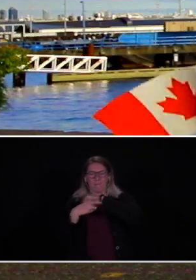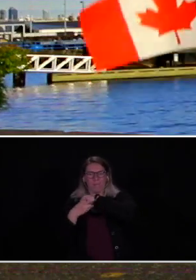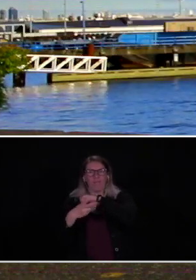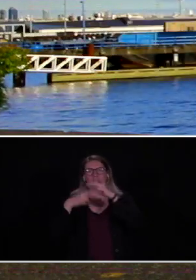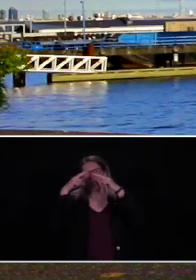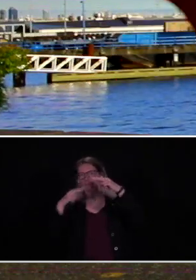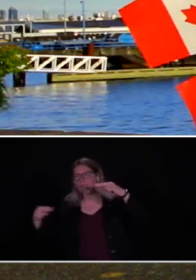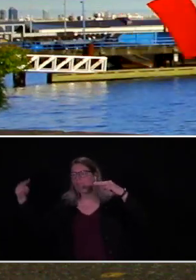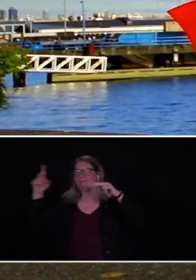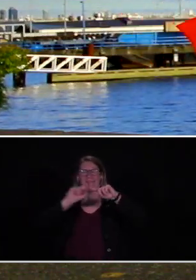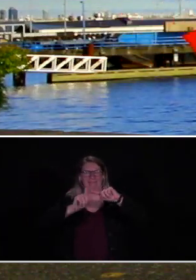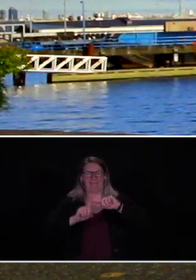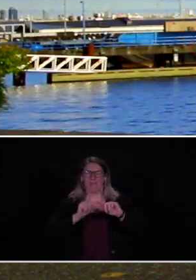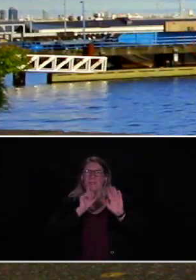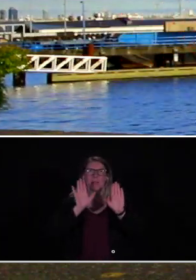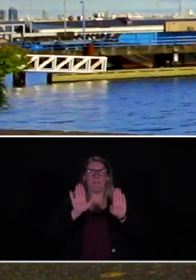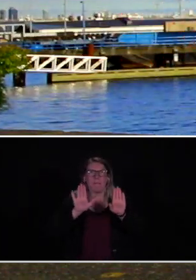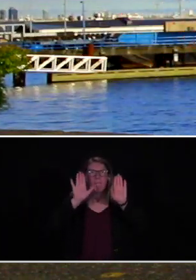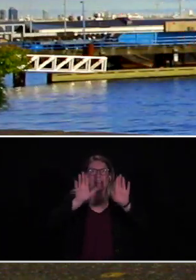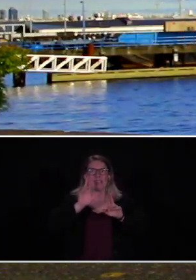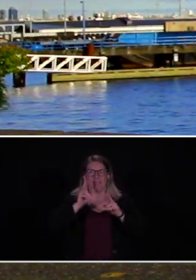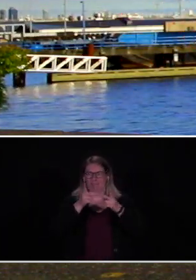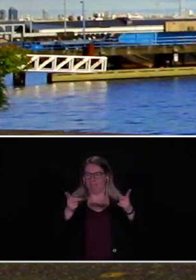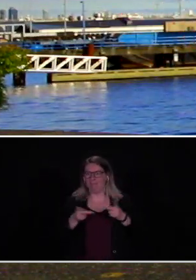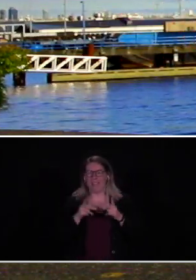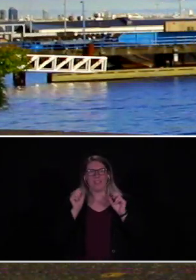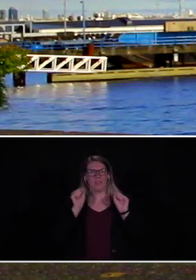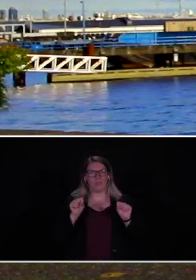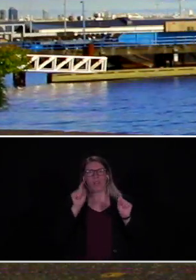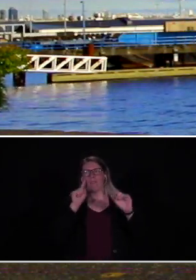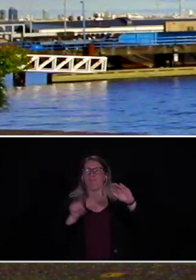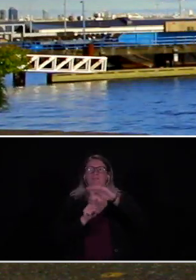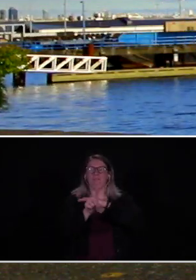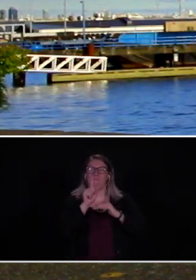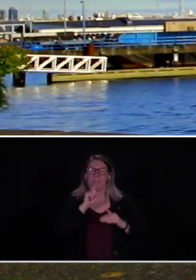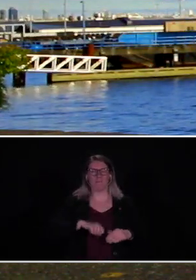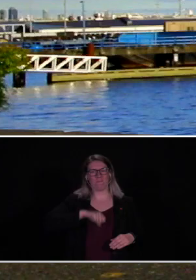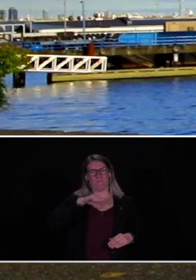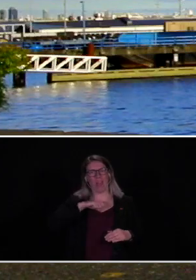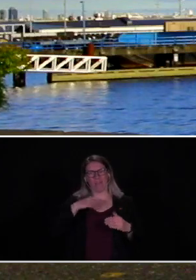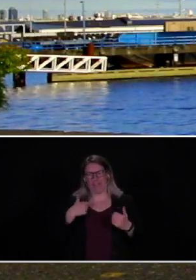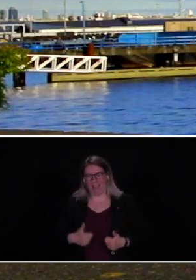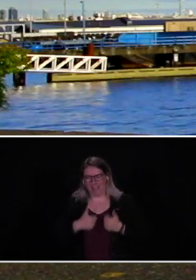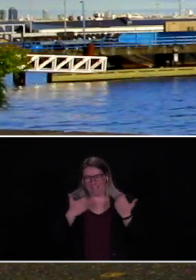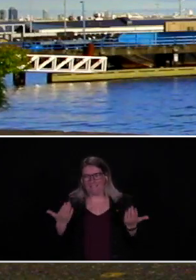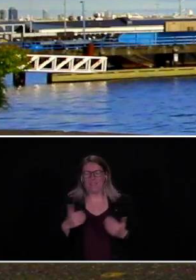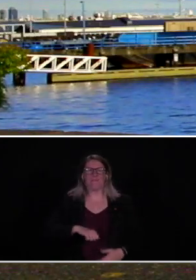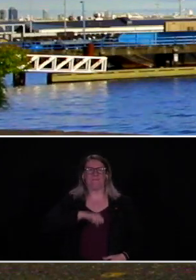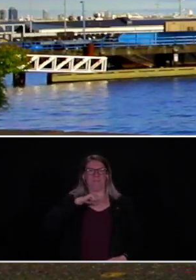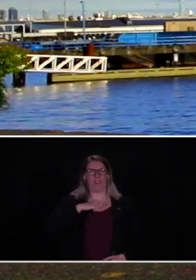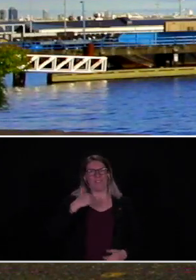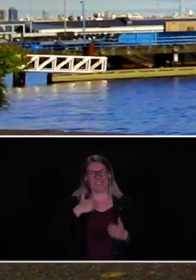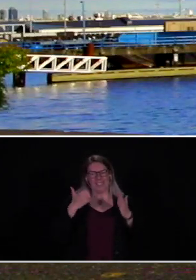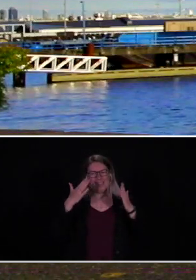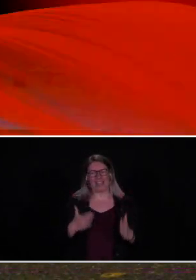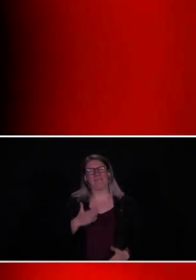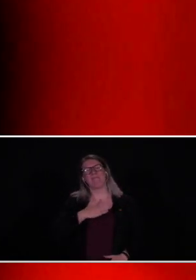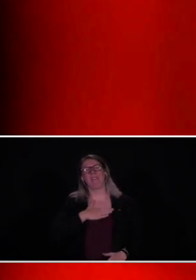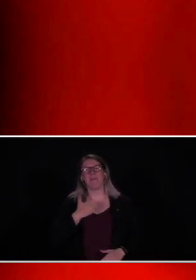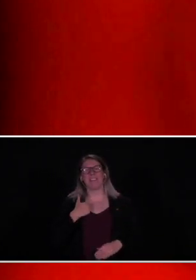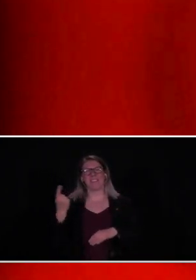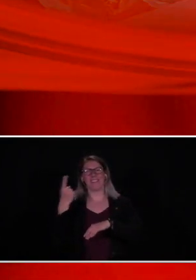Lonsdale Key, so many wonderful places to explore. So proud to be from North Vancouver, so proud to be Canadian. Happy Canada Day, everybody.